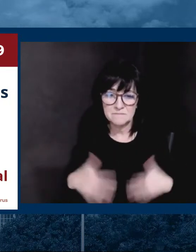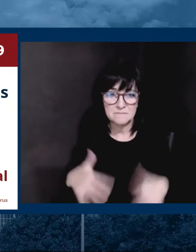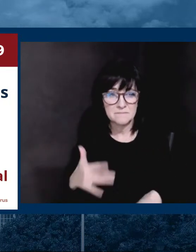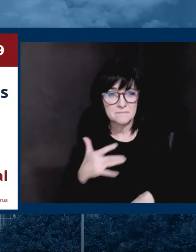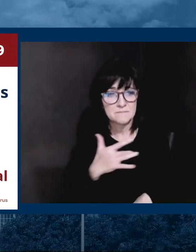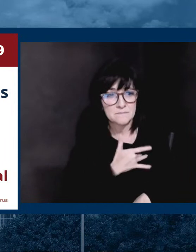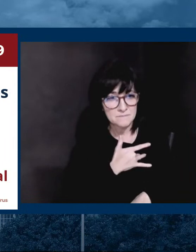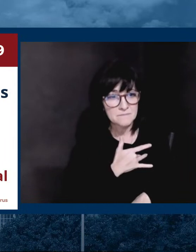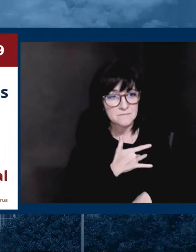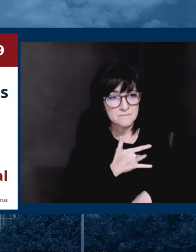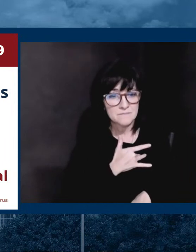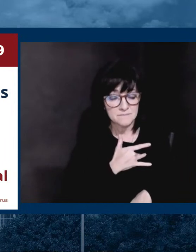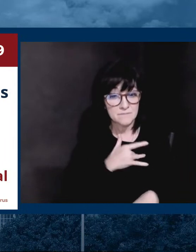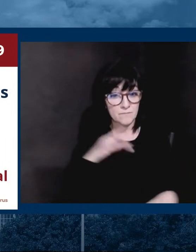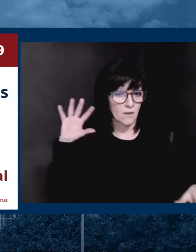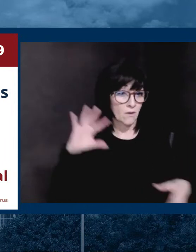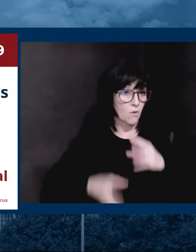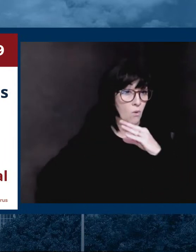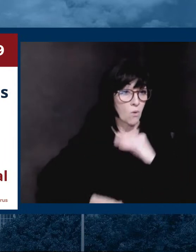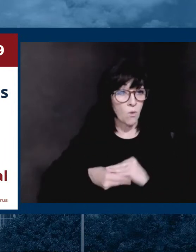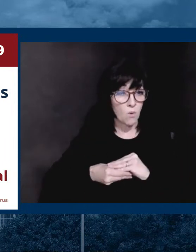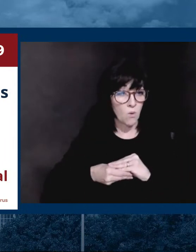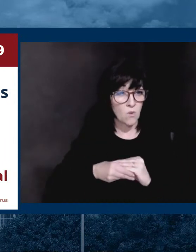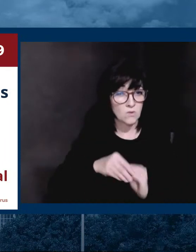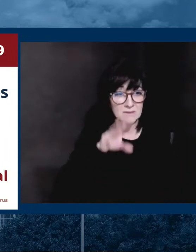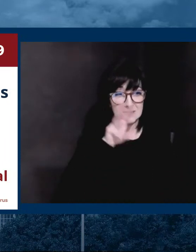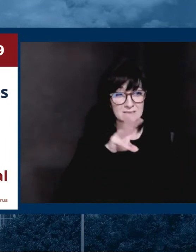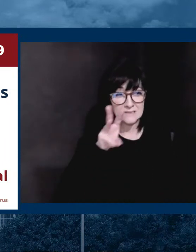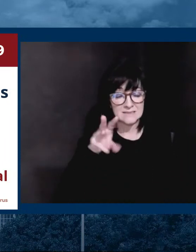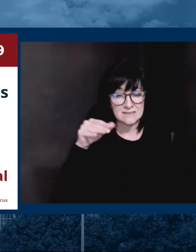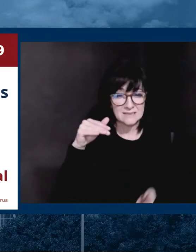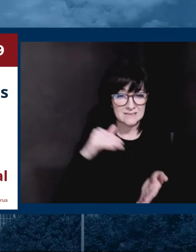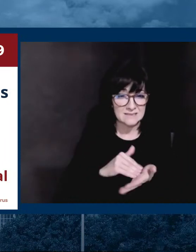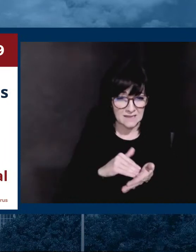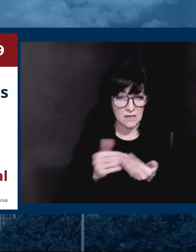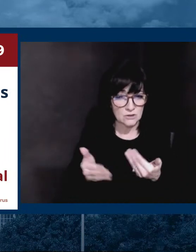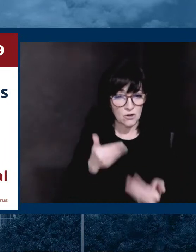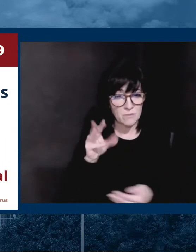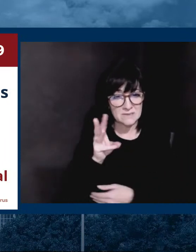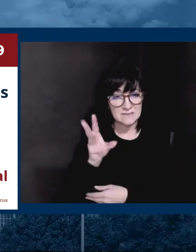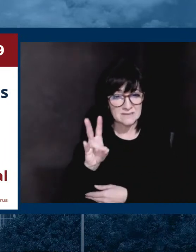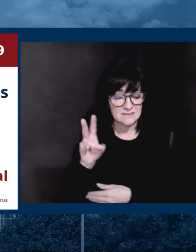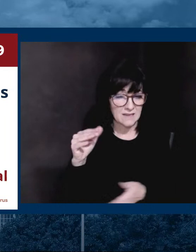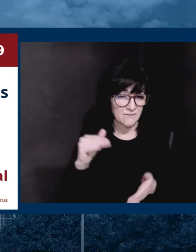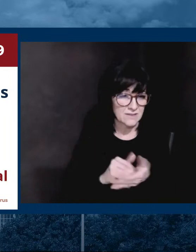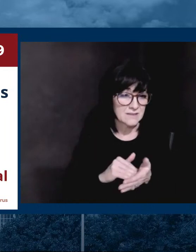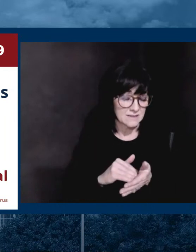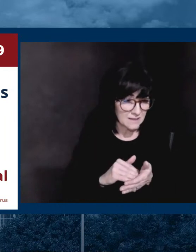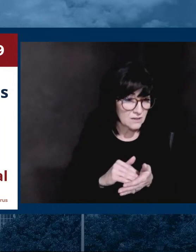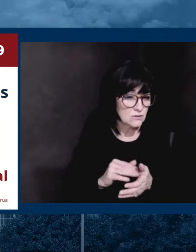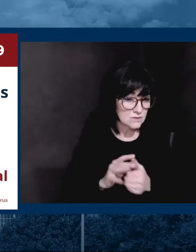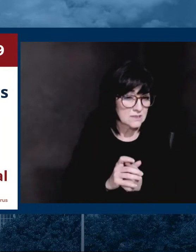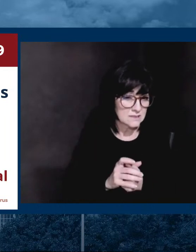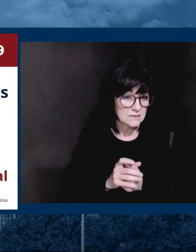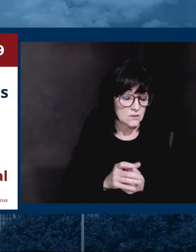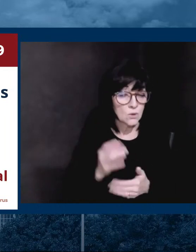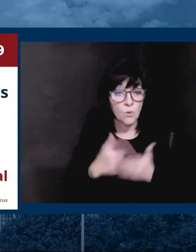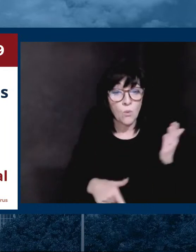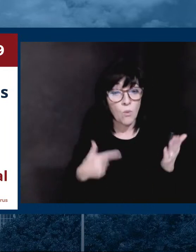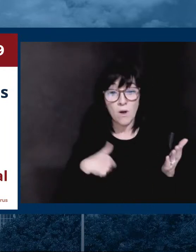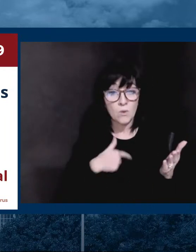cases since that first positive in early March. And hospitalizations, the thing that we can compare most